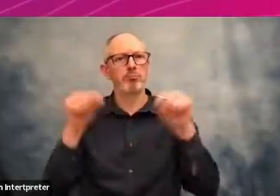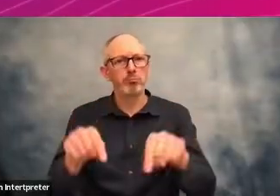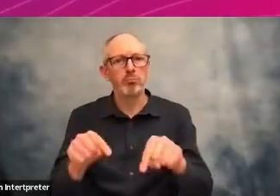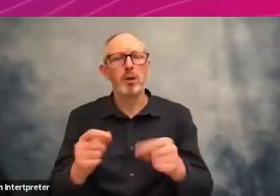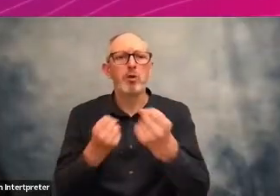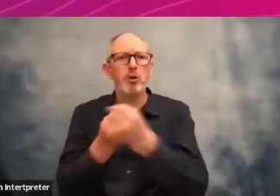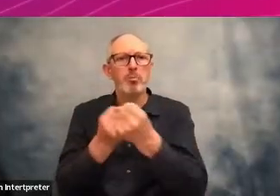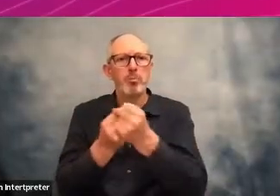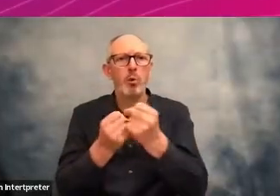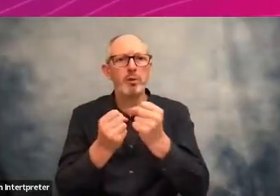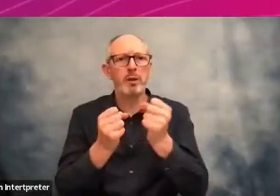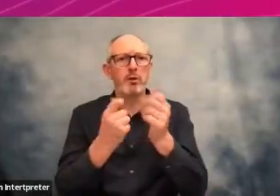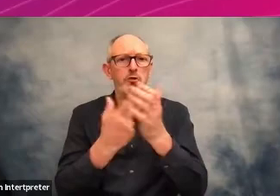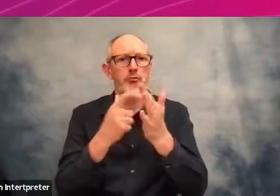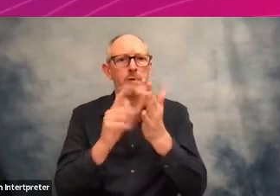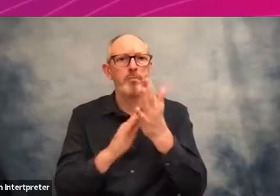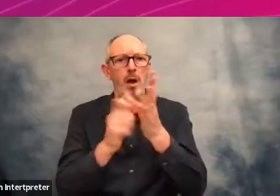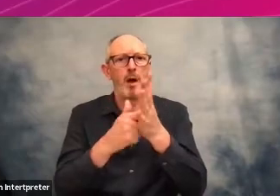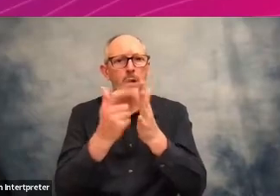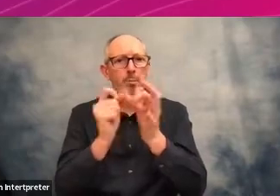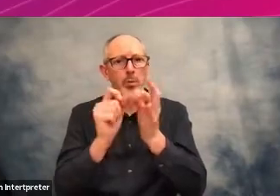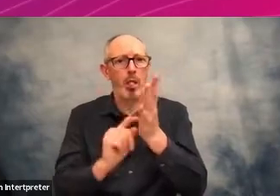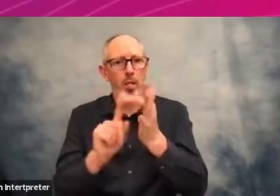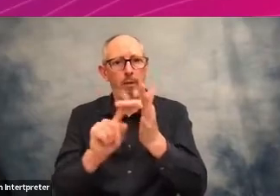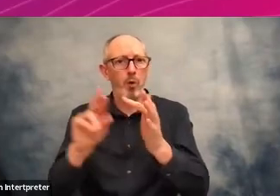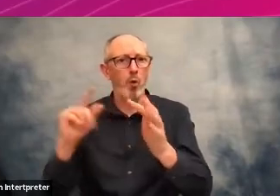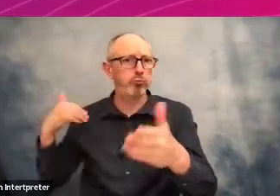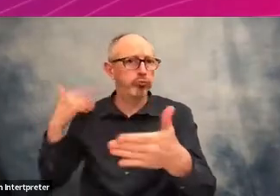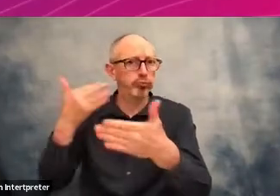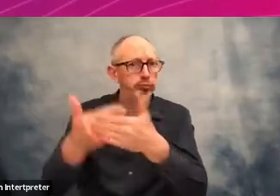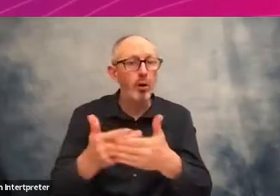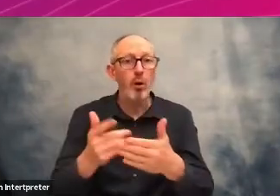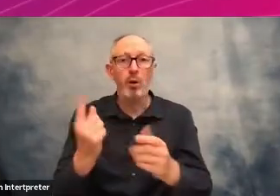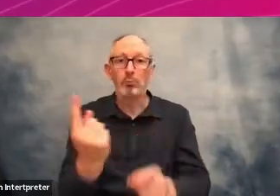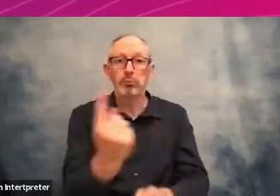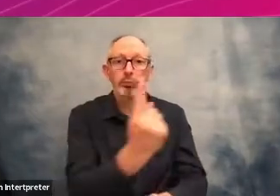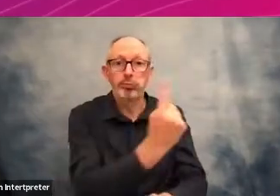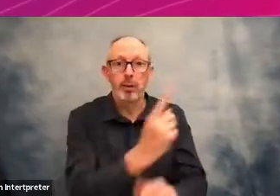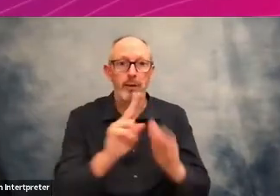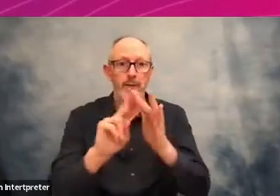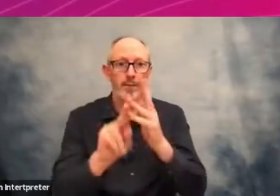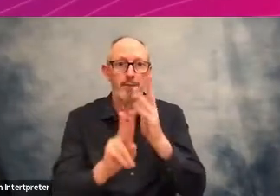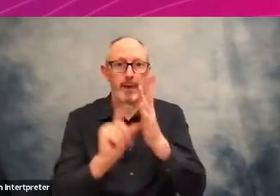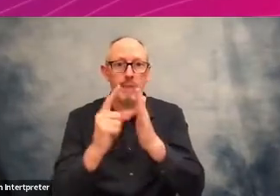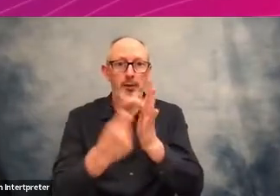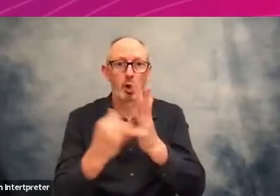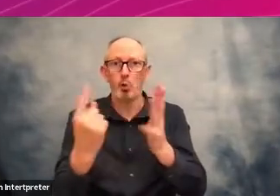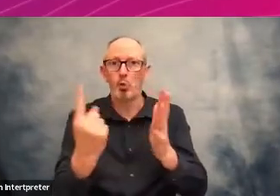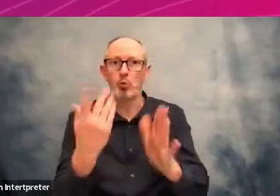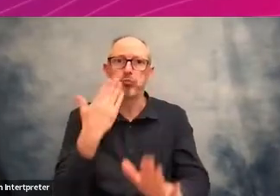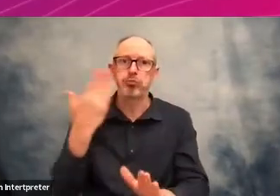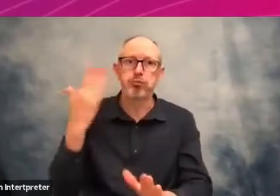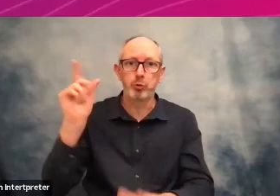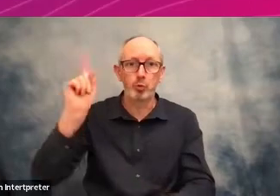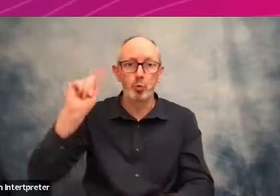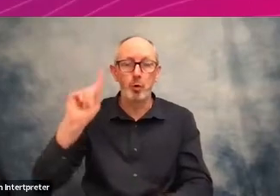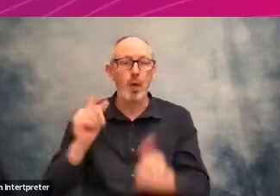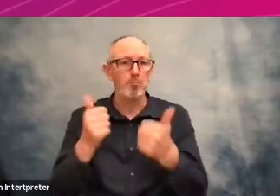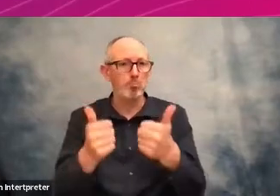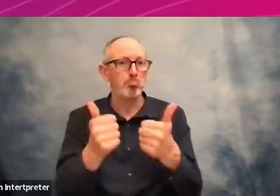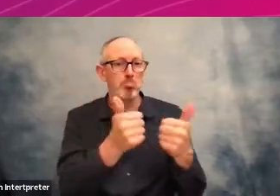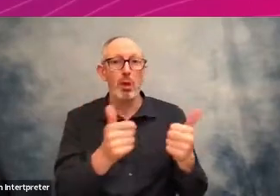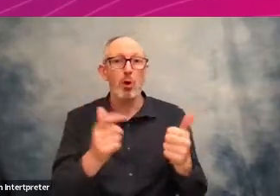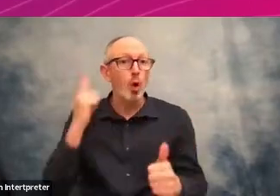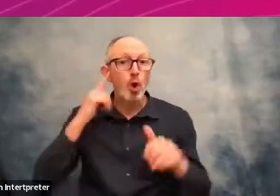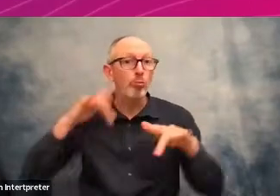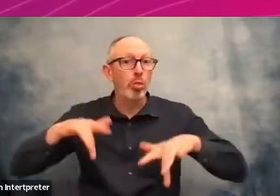that they do and the work that every one of the founders that's pitched today and in previous showcases do as well. So if you haven't heard of us, we're